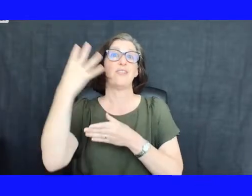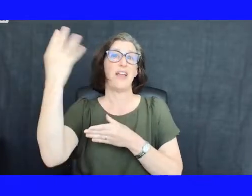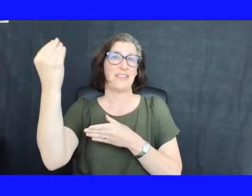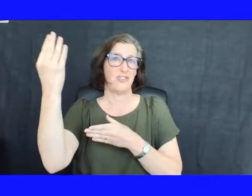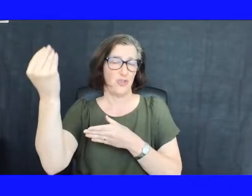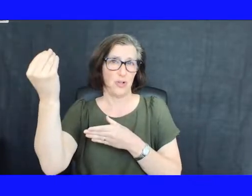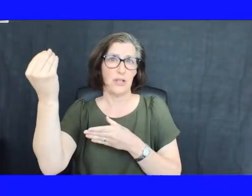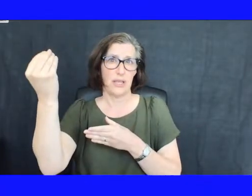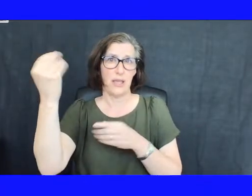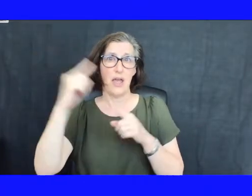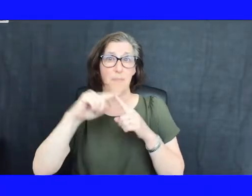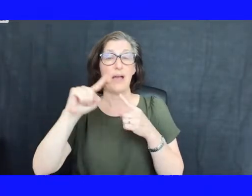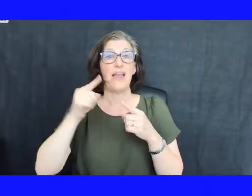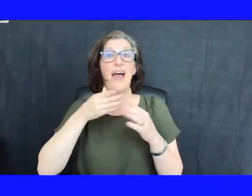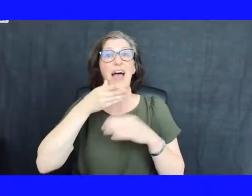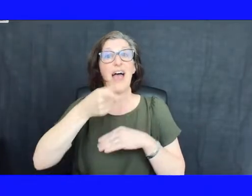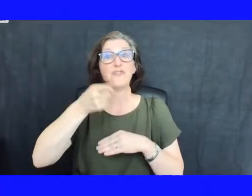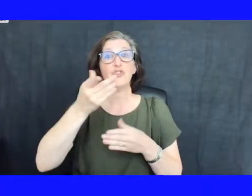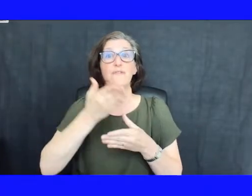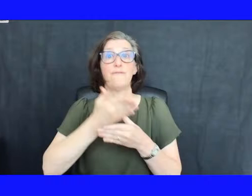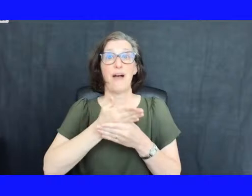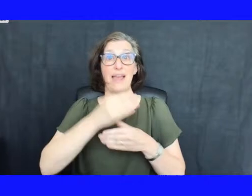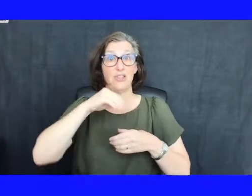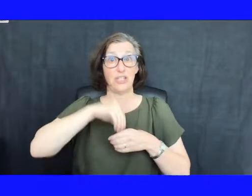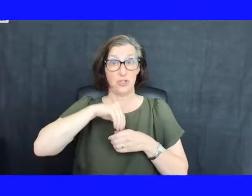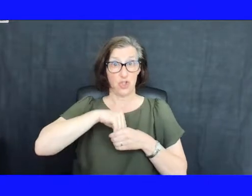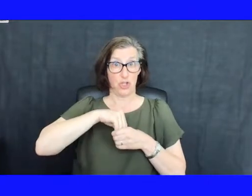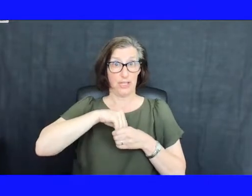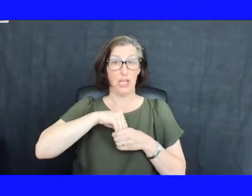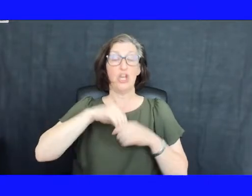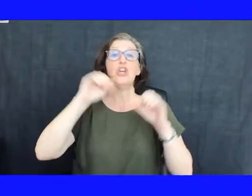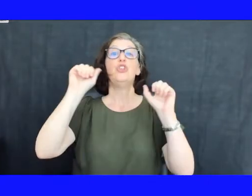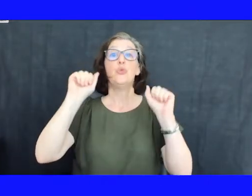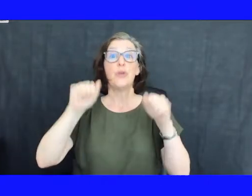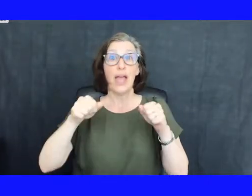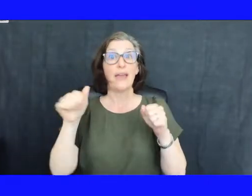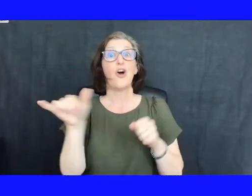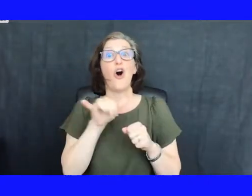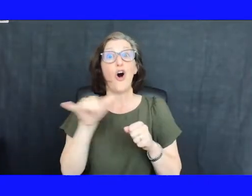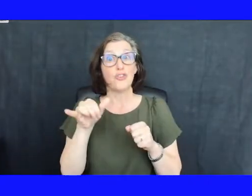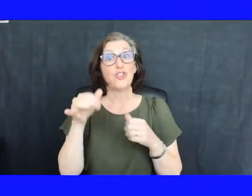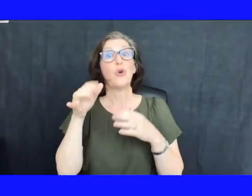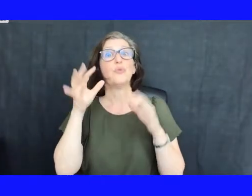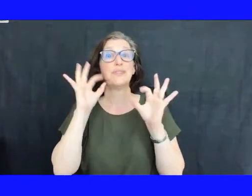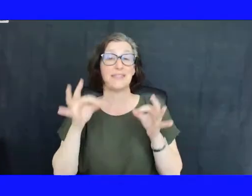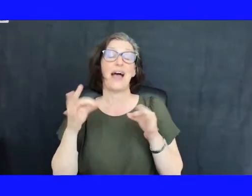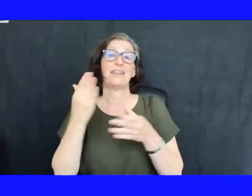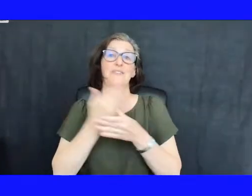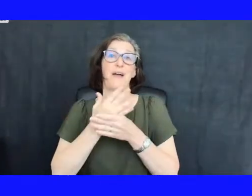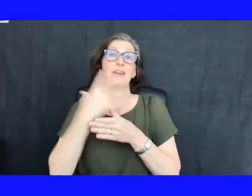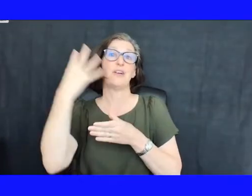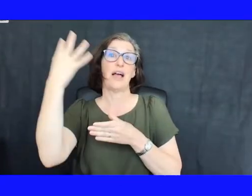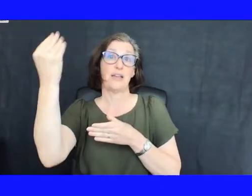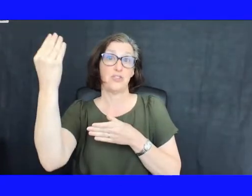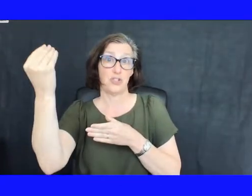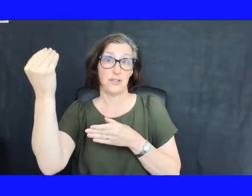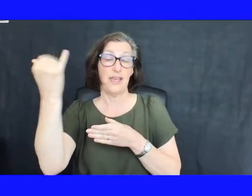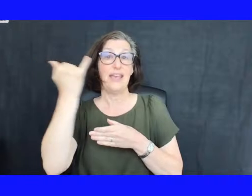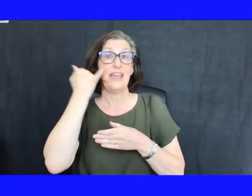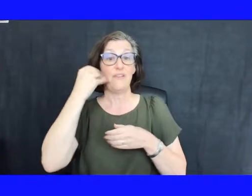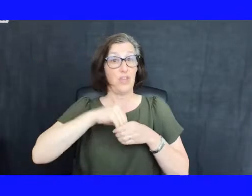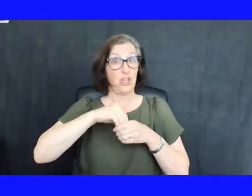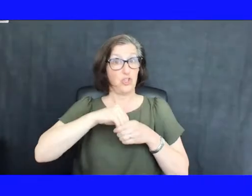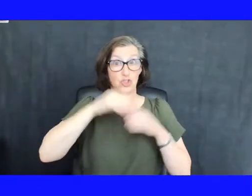still, I know it must take a lot of time. You have 2,700 requests this year for example,